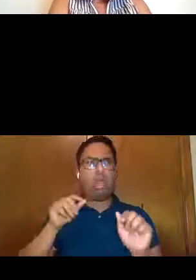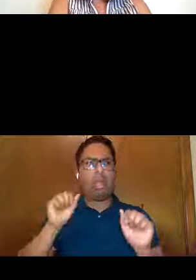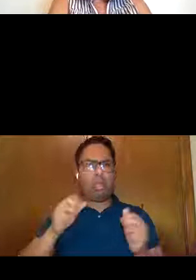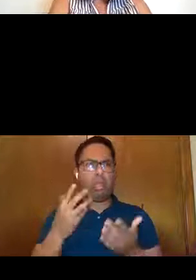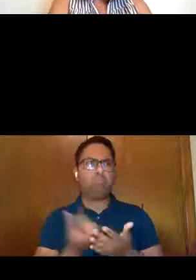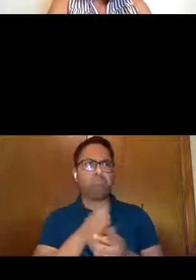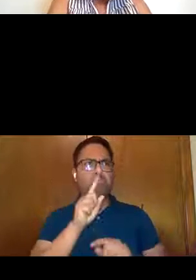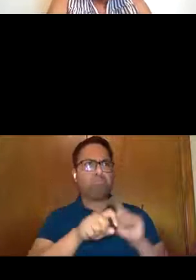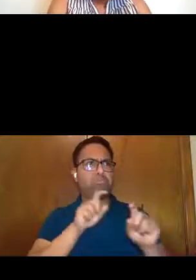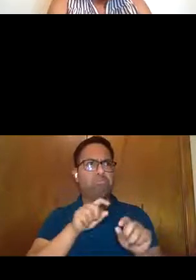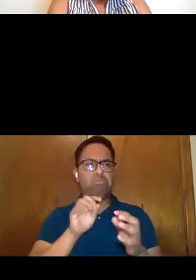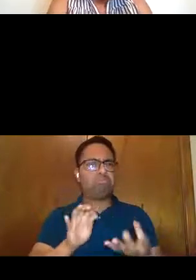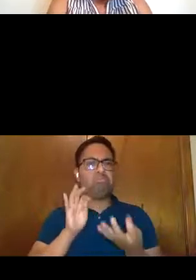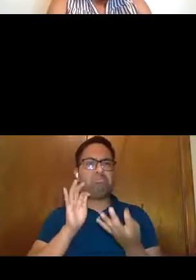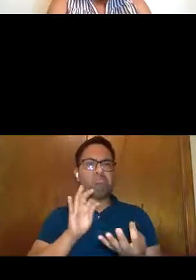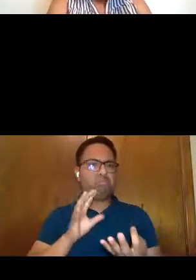appointment.